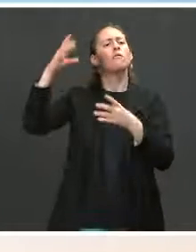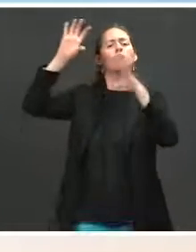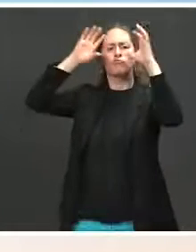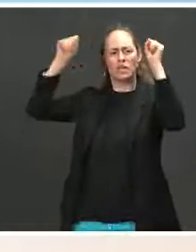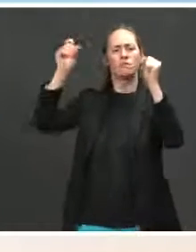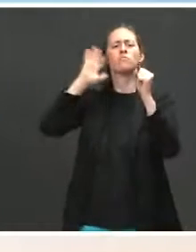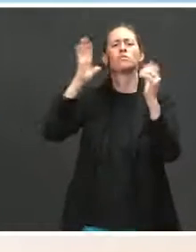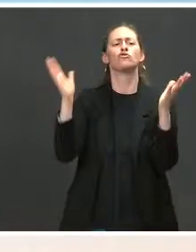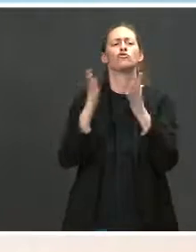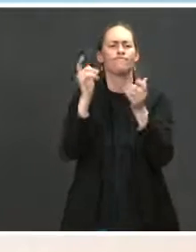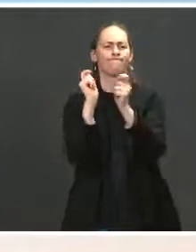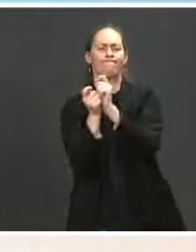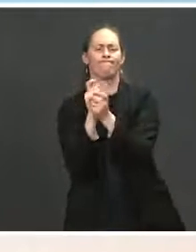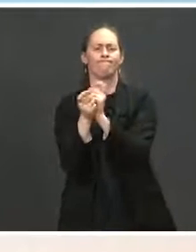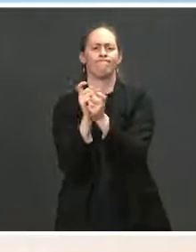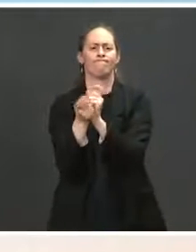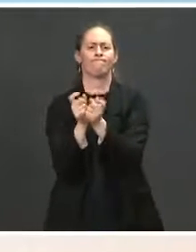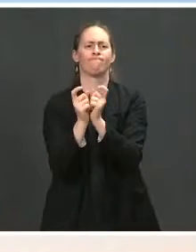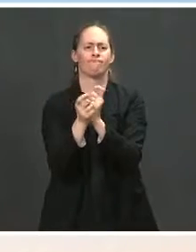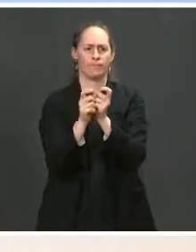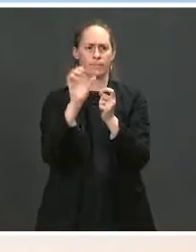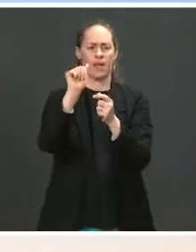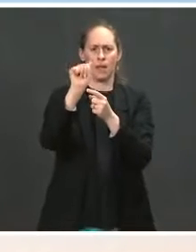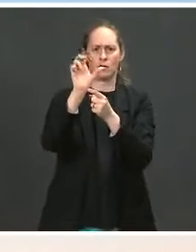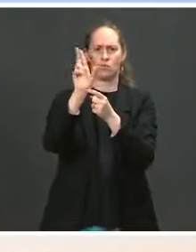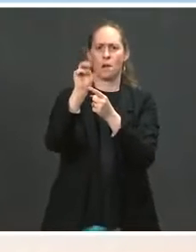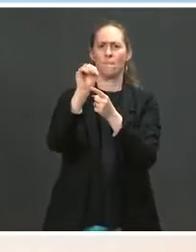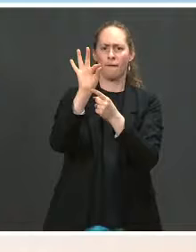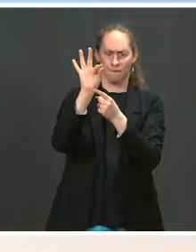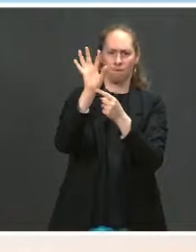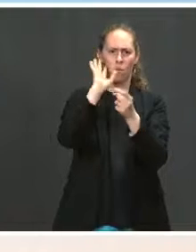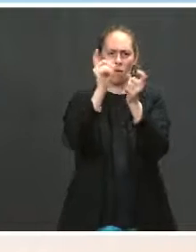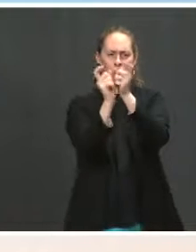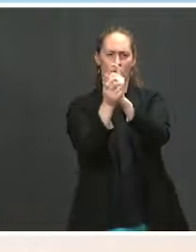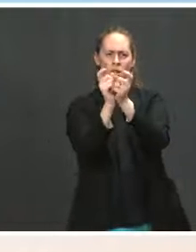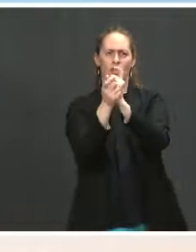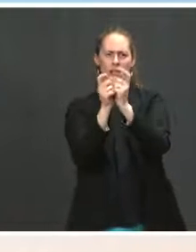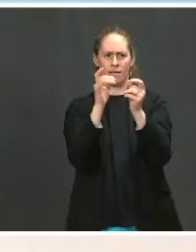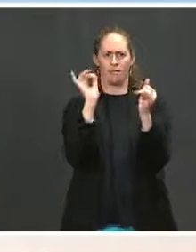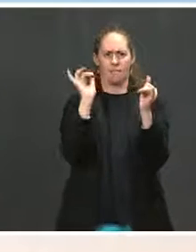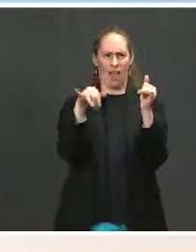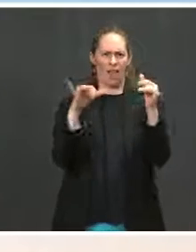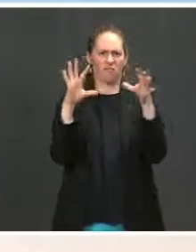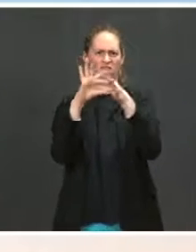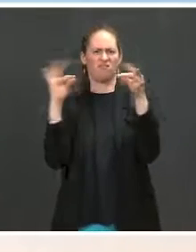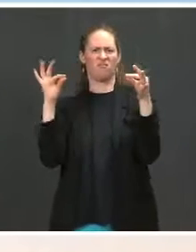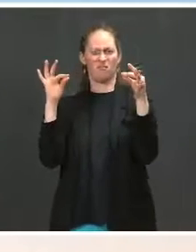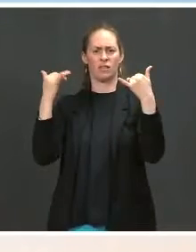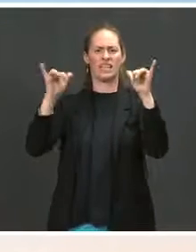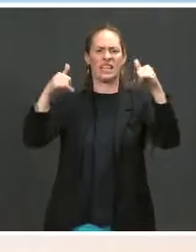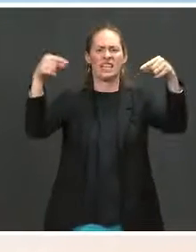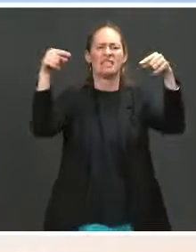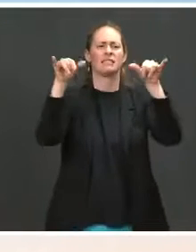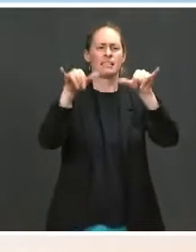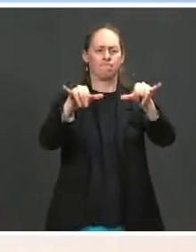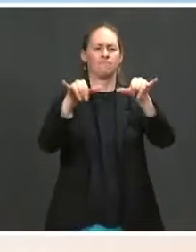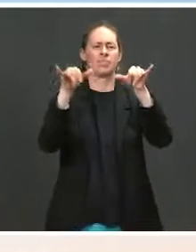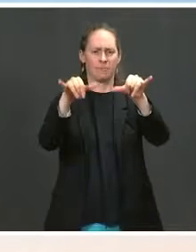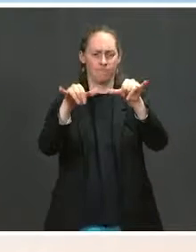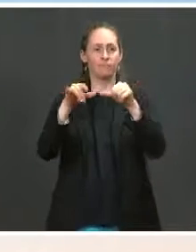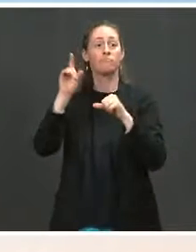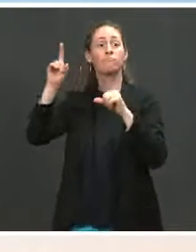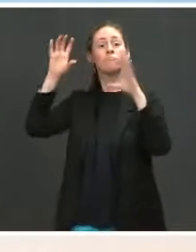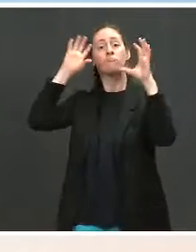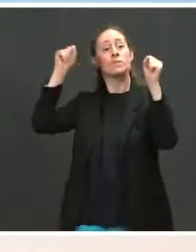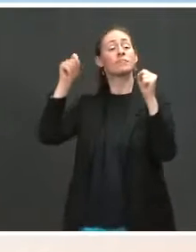at the AUMF. We put out a statement several weeks ago about that. That remains the case. That remains his point of view, and we look forward to working with leaders in Congress to